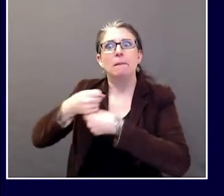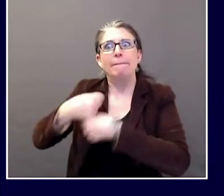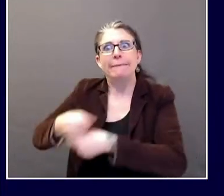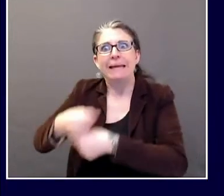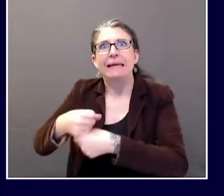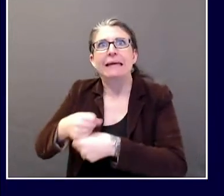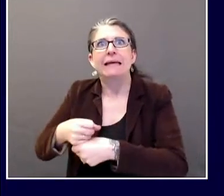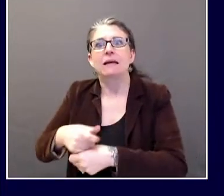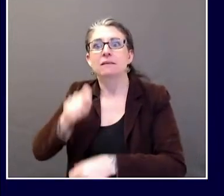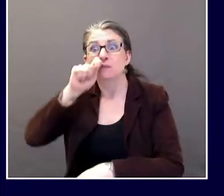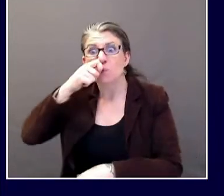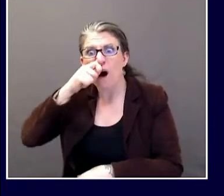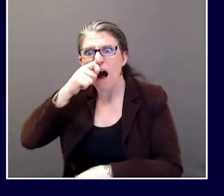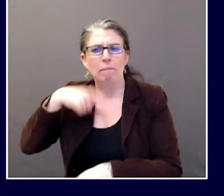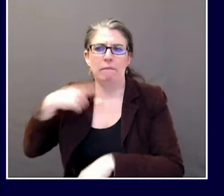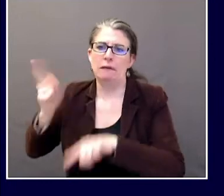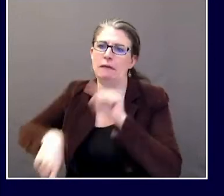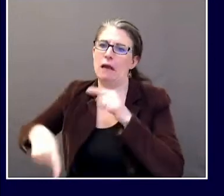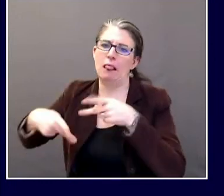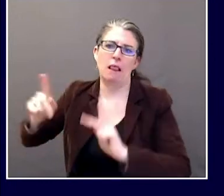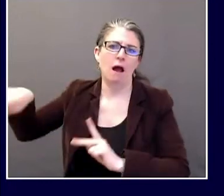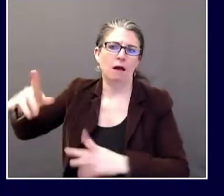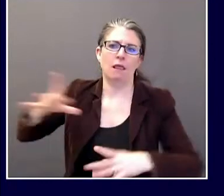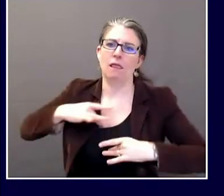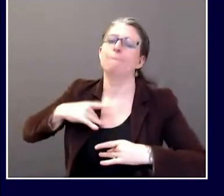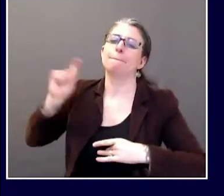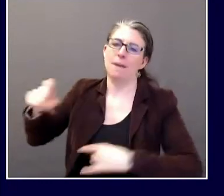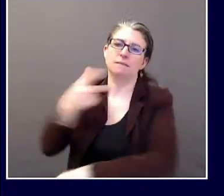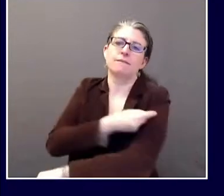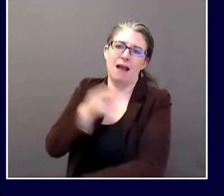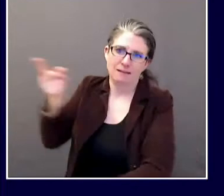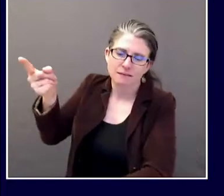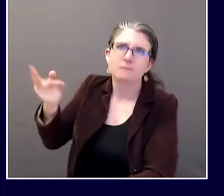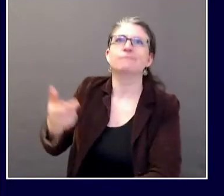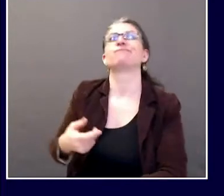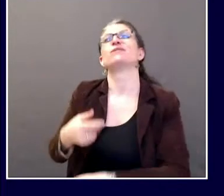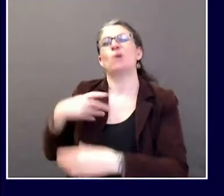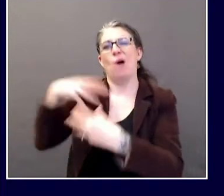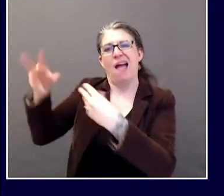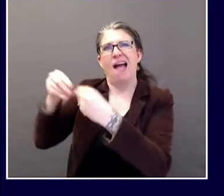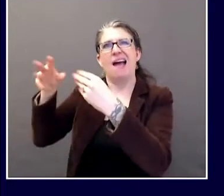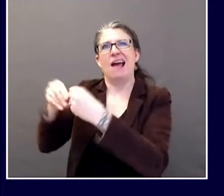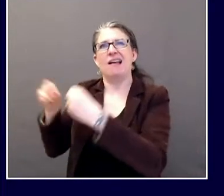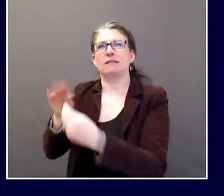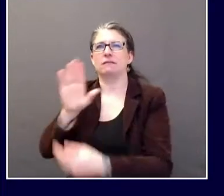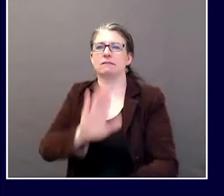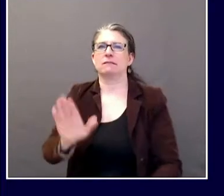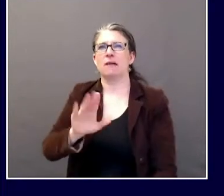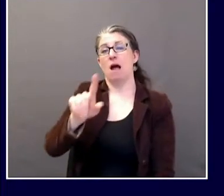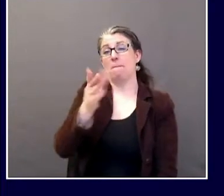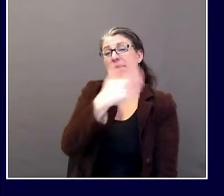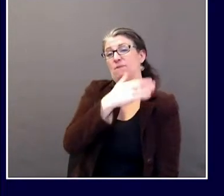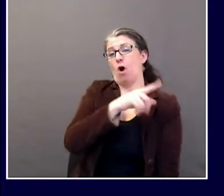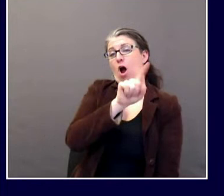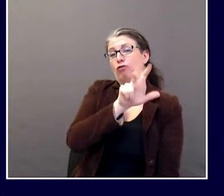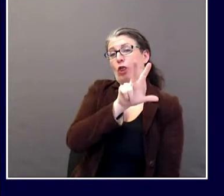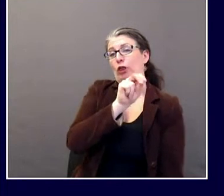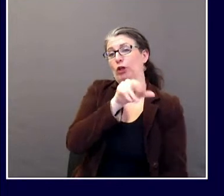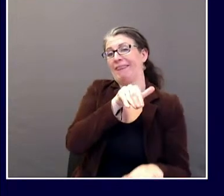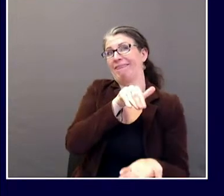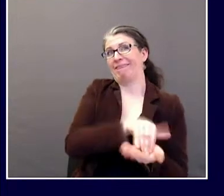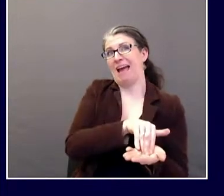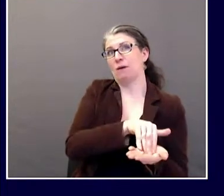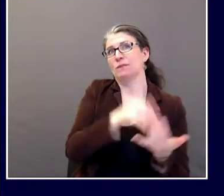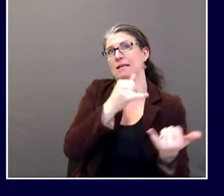143,000. It's previously about 130,000, but the addition of those groups bumped it up a bit. So it's at about